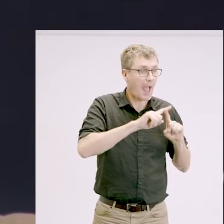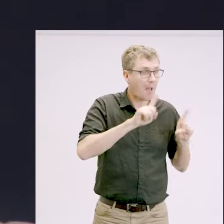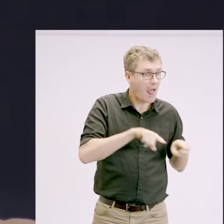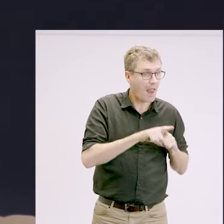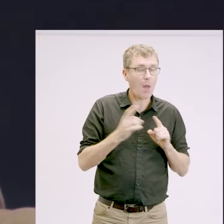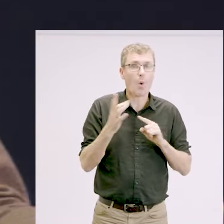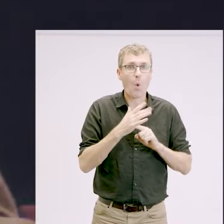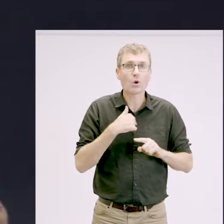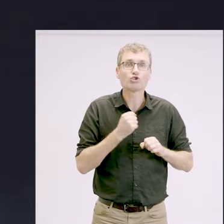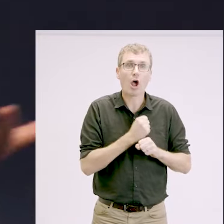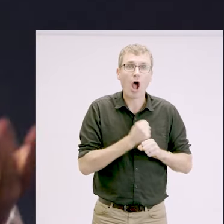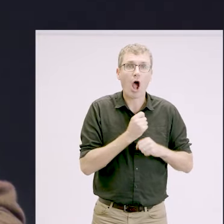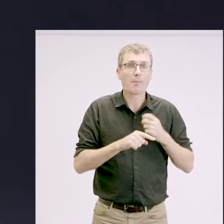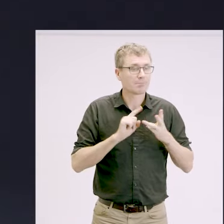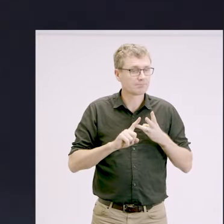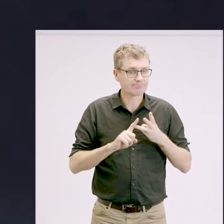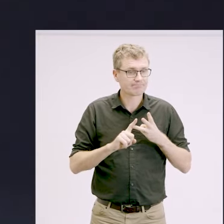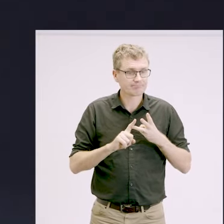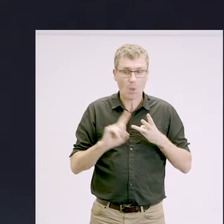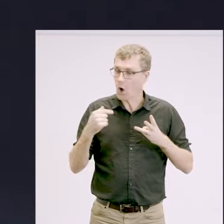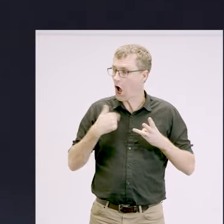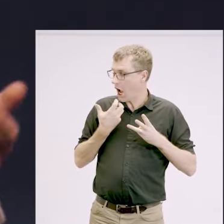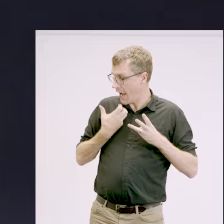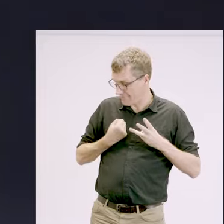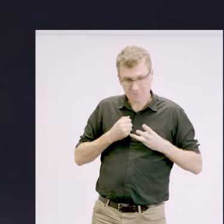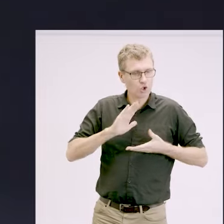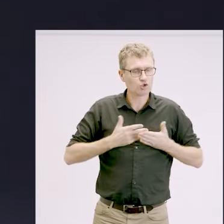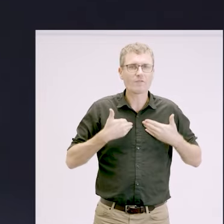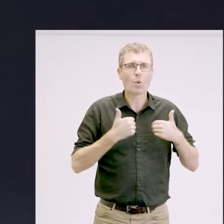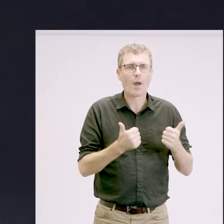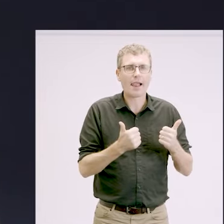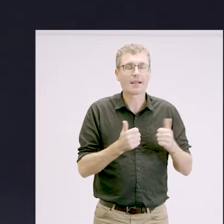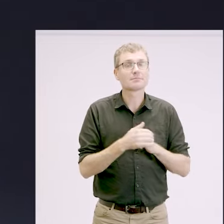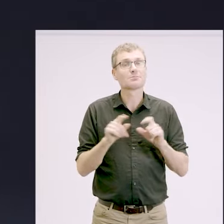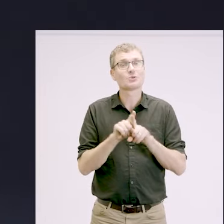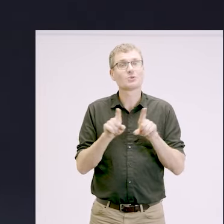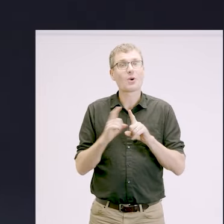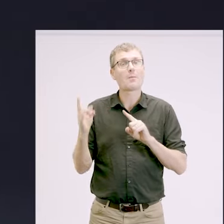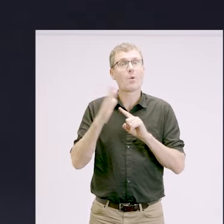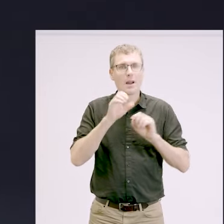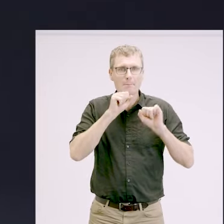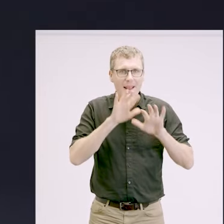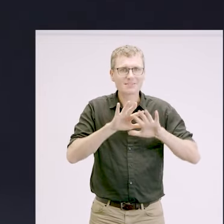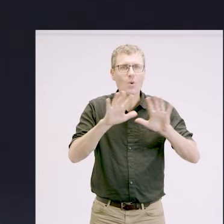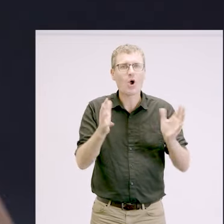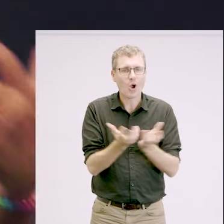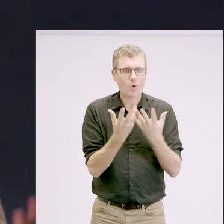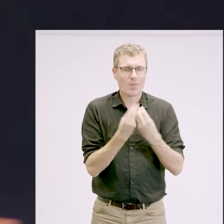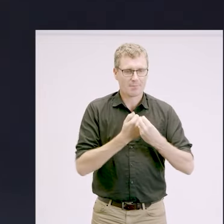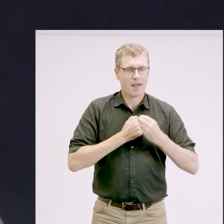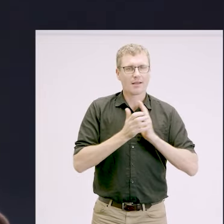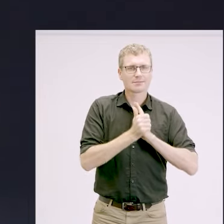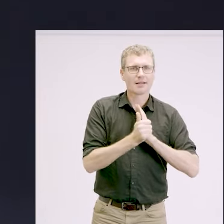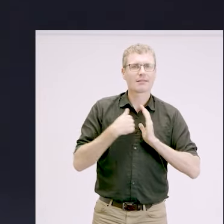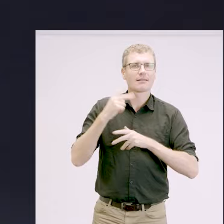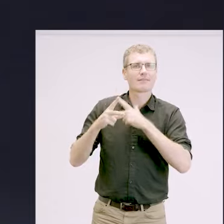and they're important, right? It's important to pay your bills and do your job and serve well with what you have. In fact, it's very important to bless